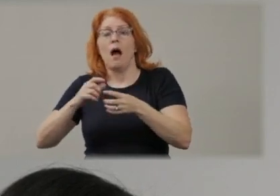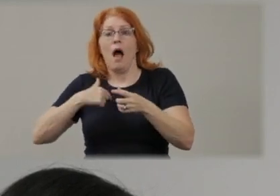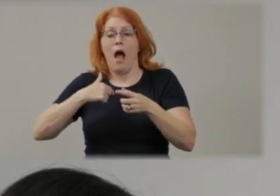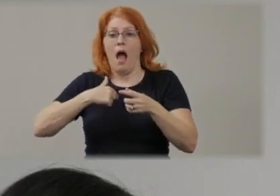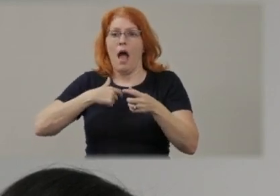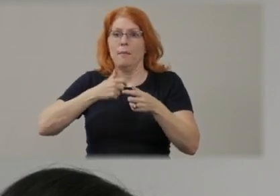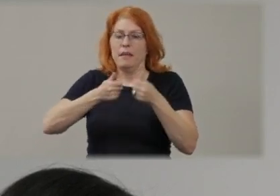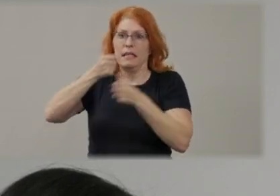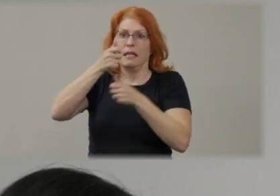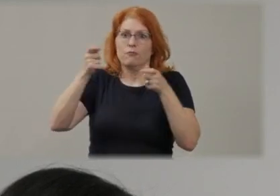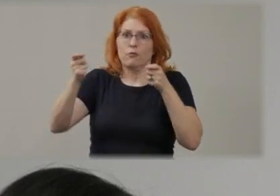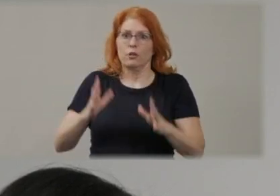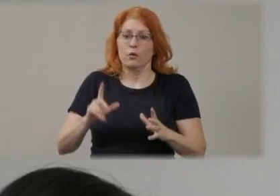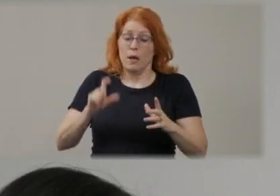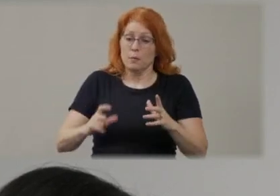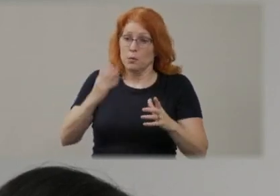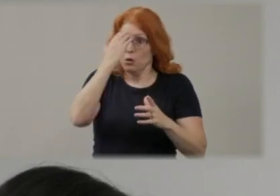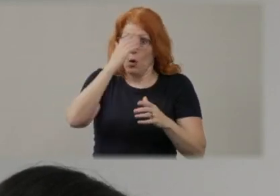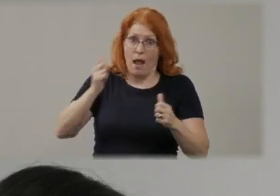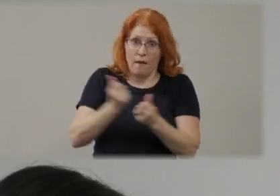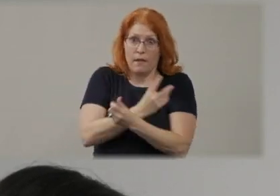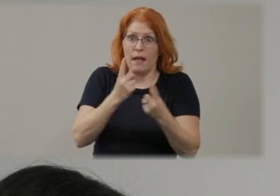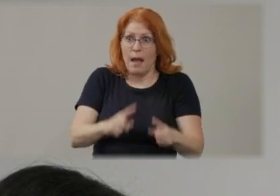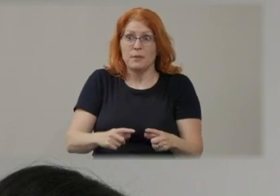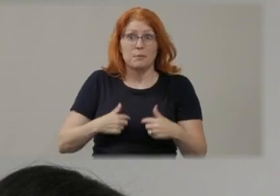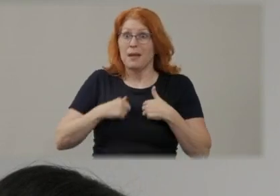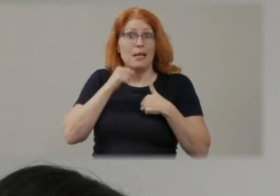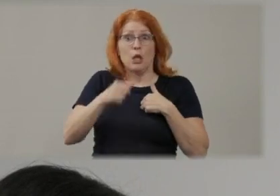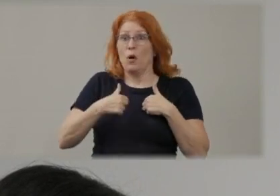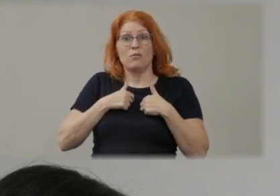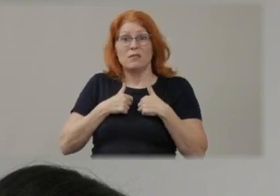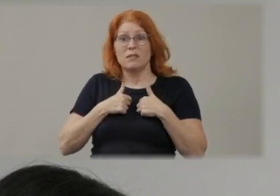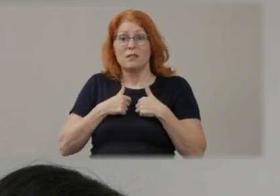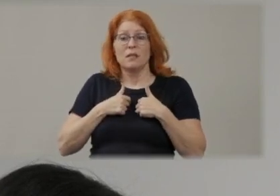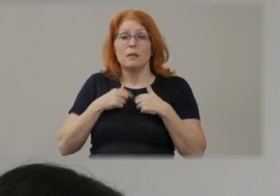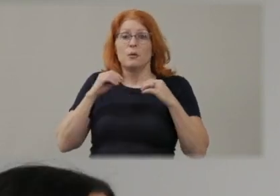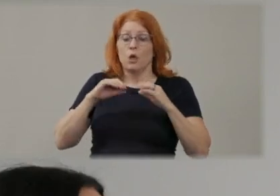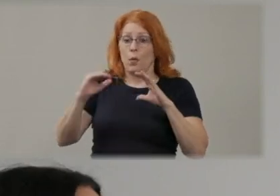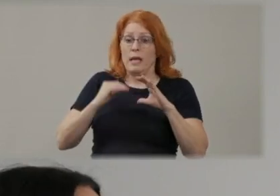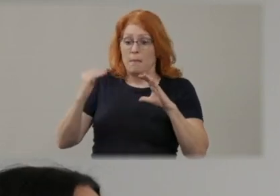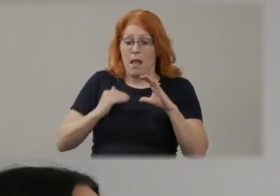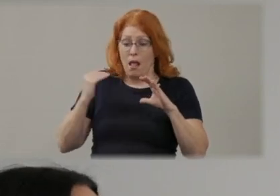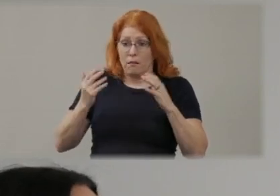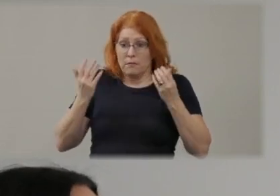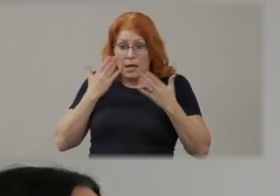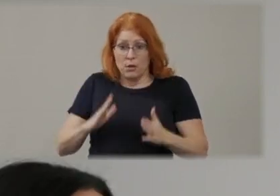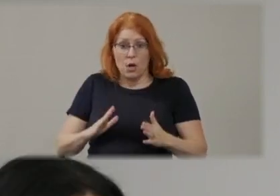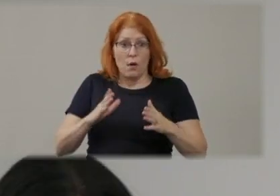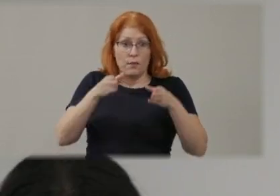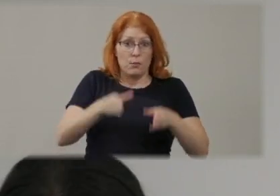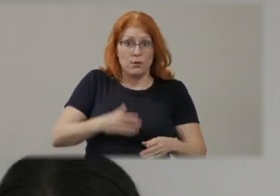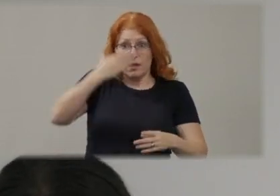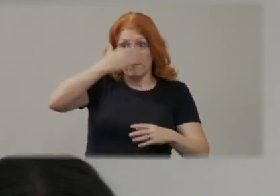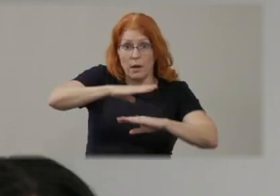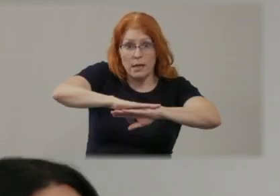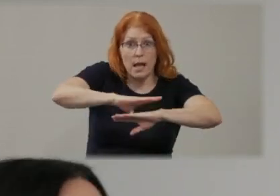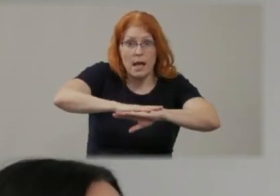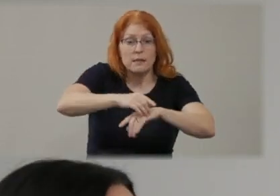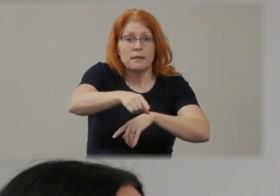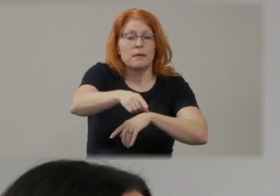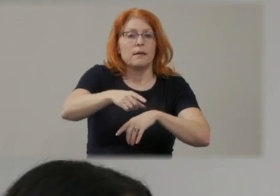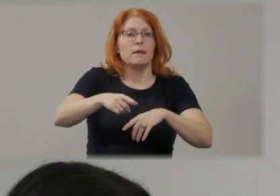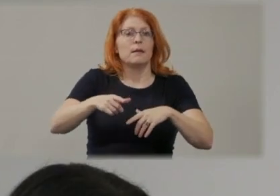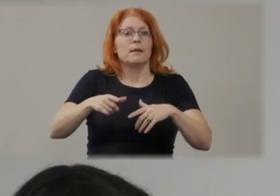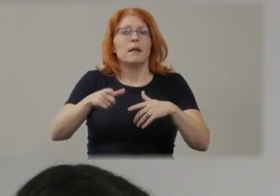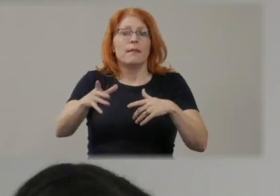know everything that happens. I don't. But without the email, I don't know if a person at the front desk,